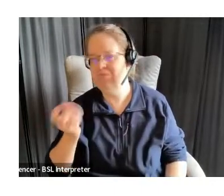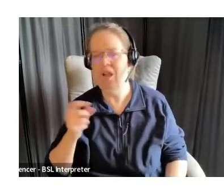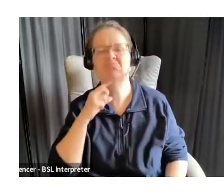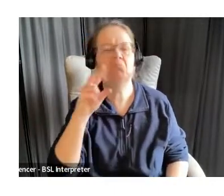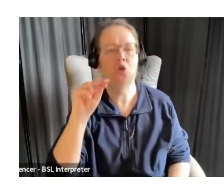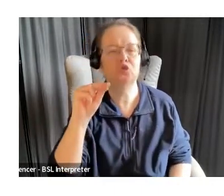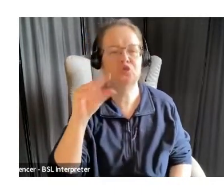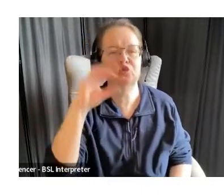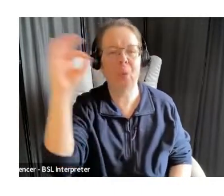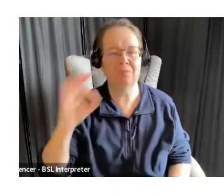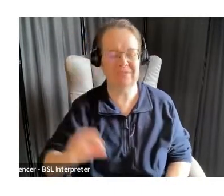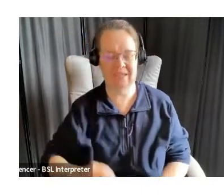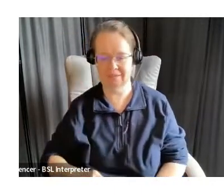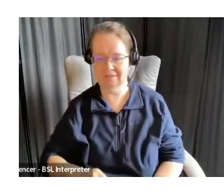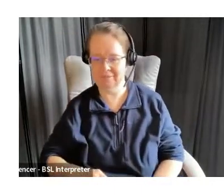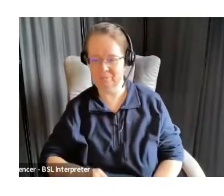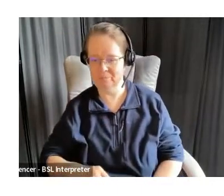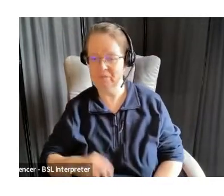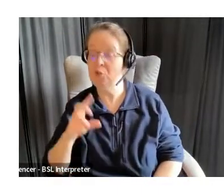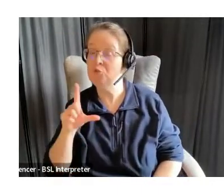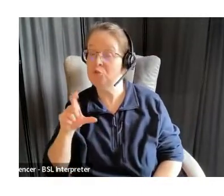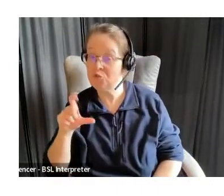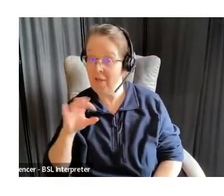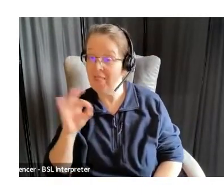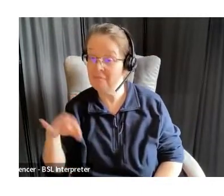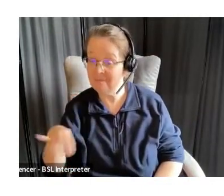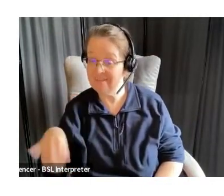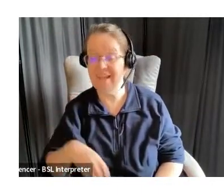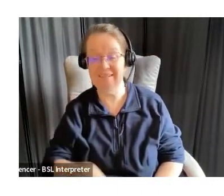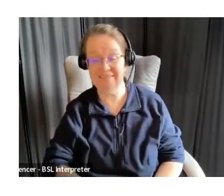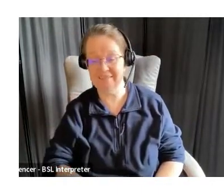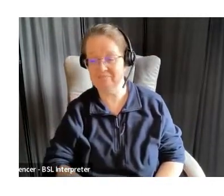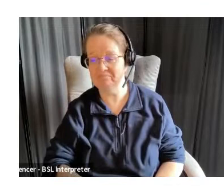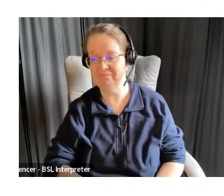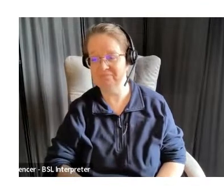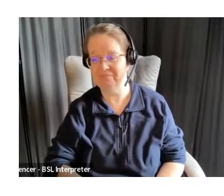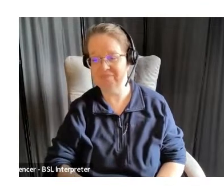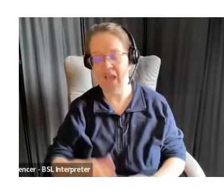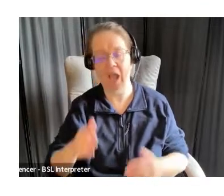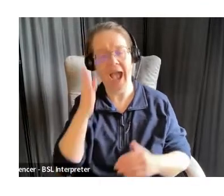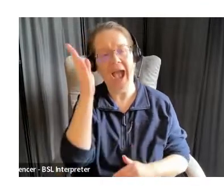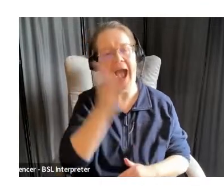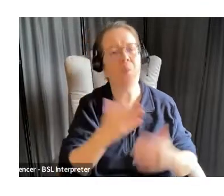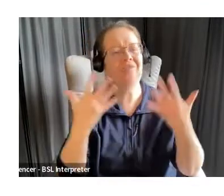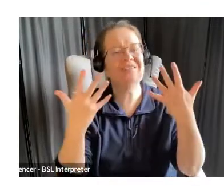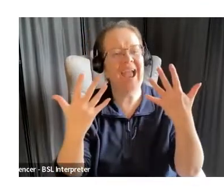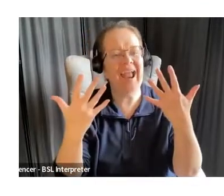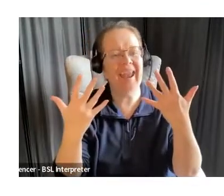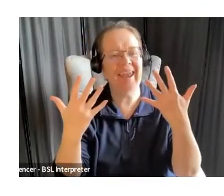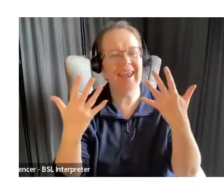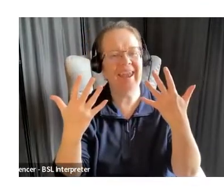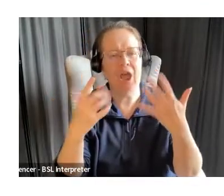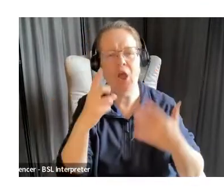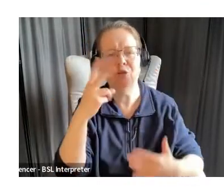12%. 12%. Do you think that out of 10, it's out of 10 actually, so it's not percentage, it's out of